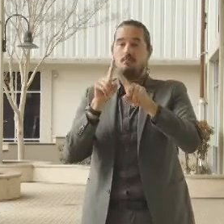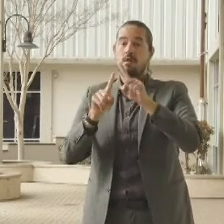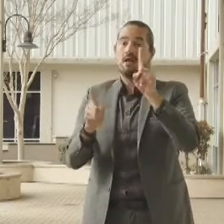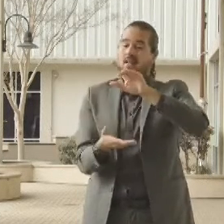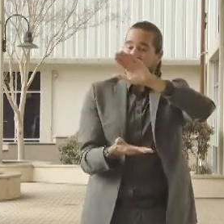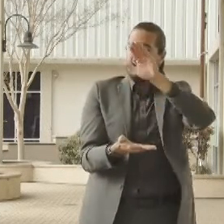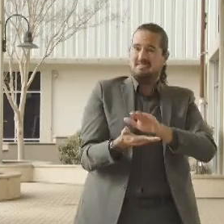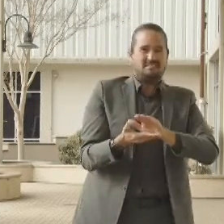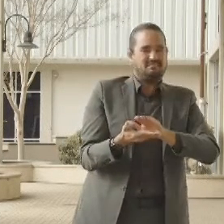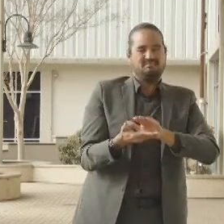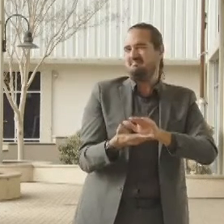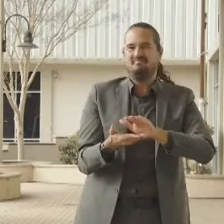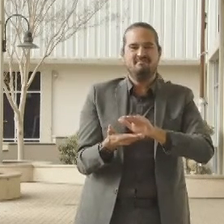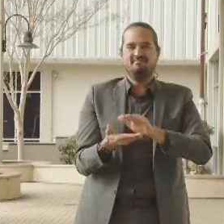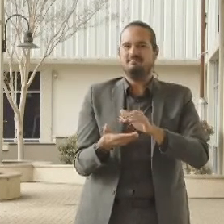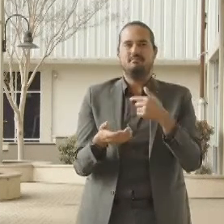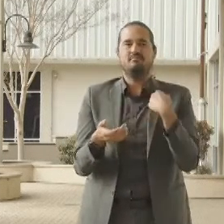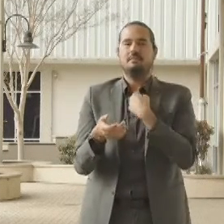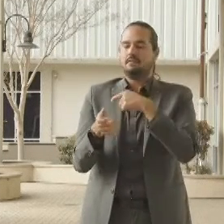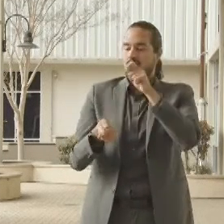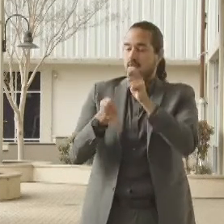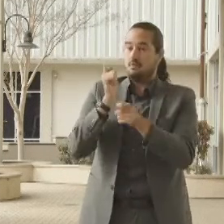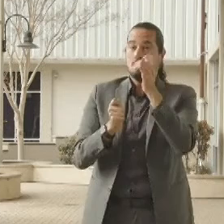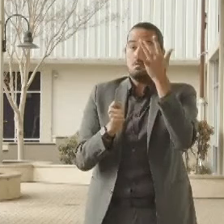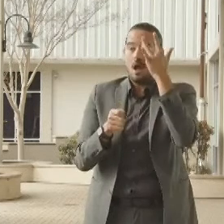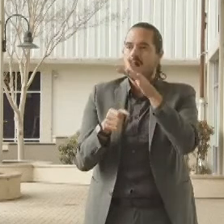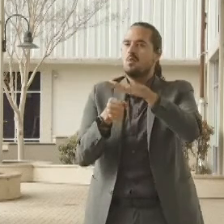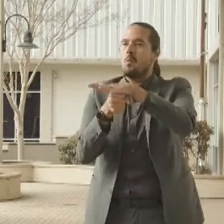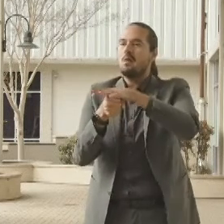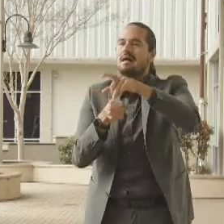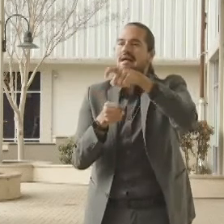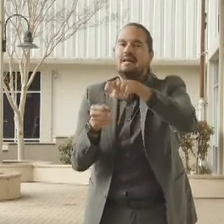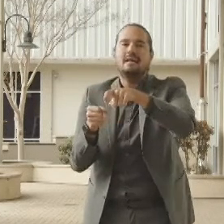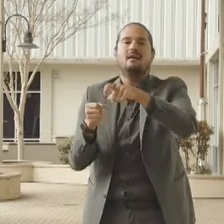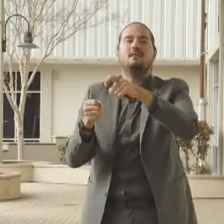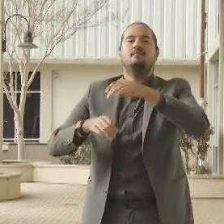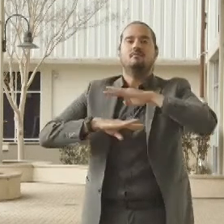revisions for our local policies. We'll go final question, KPIX.